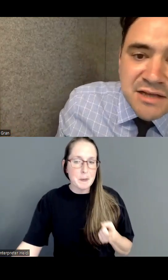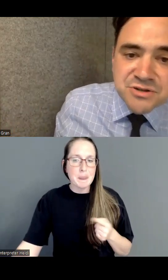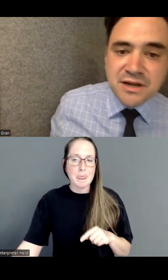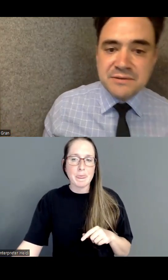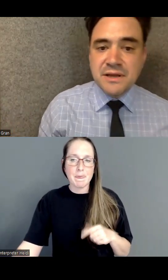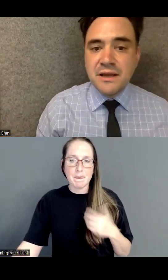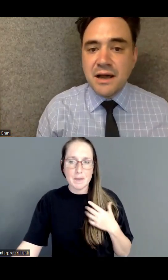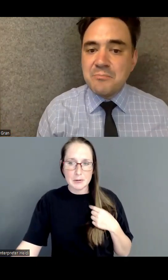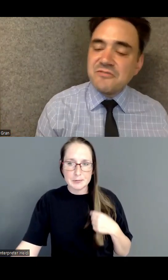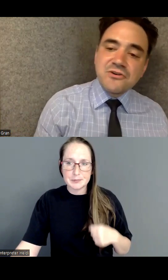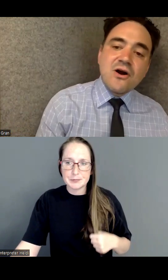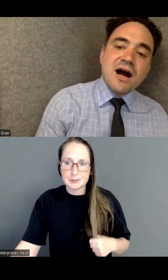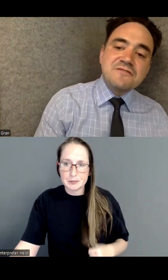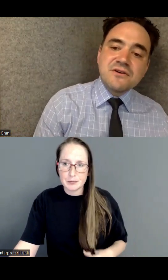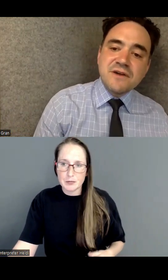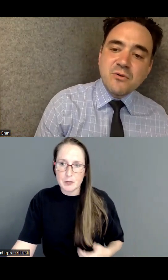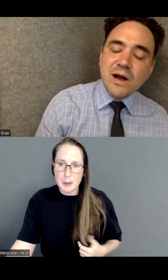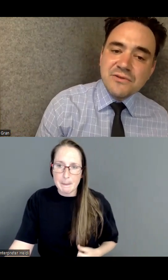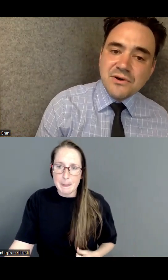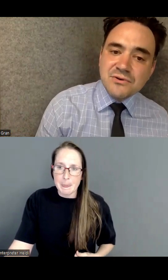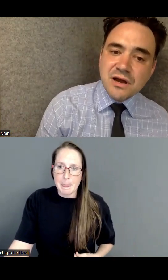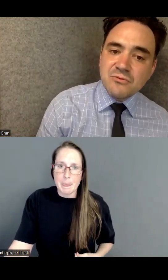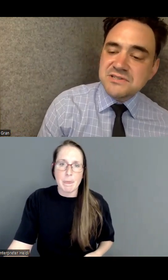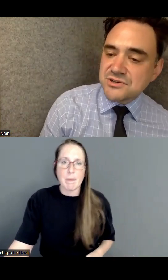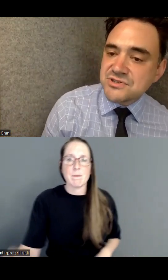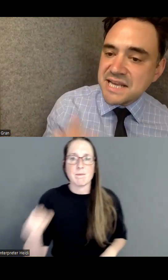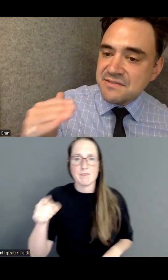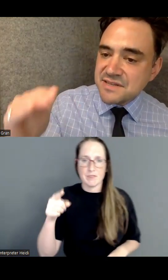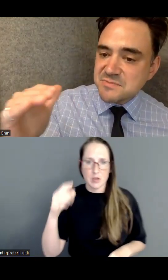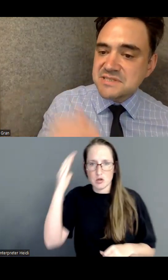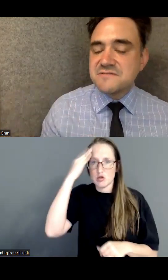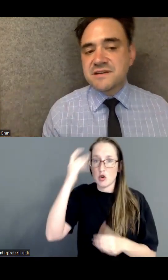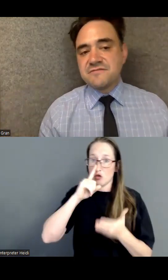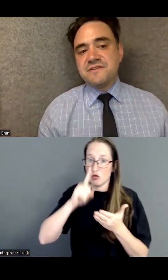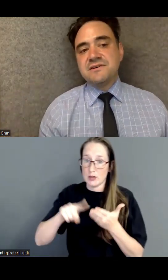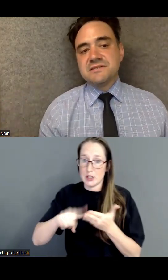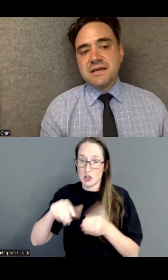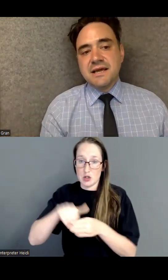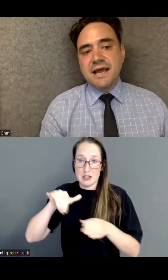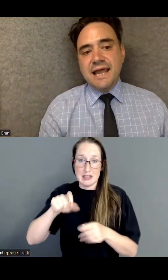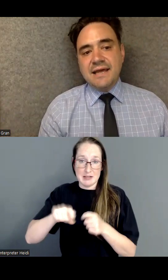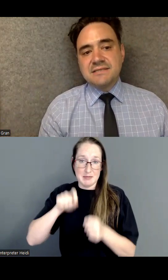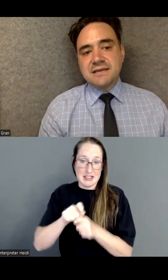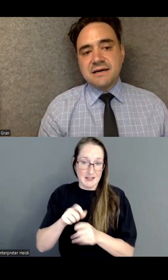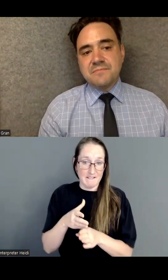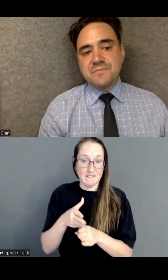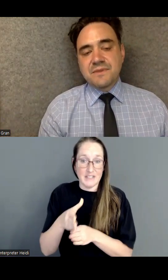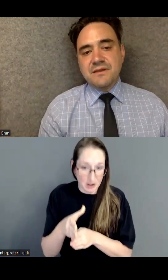Leisha Astra and Bevan Croft are very well-known researchers in this specific field.